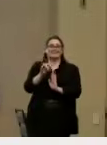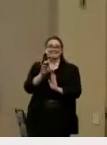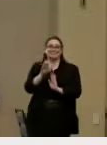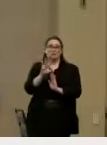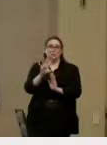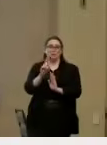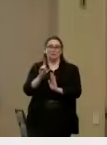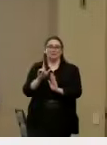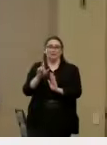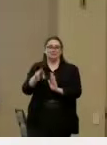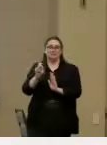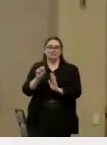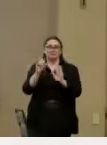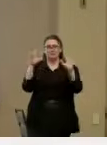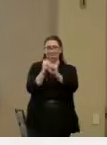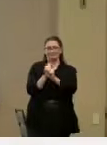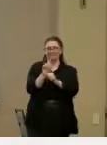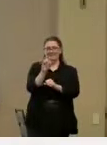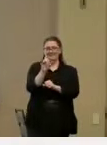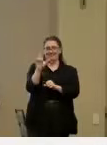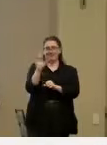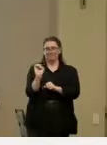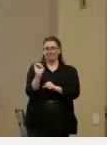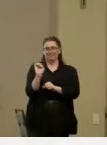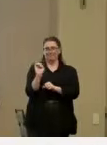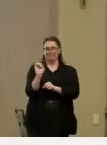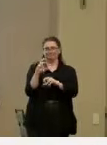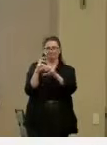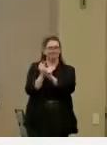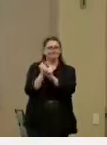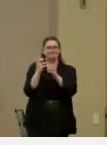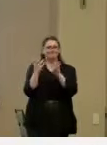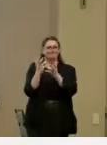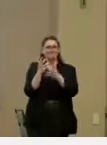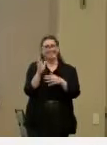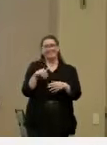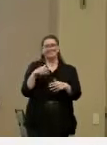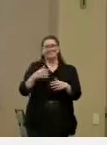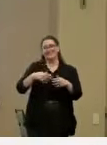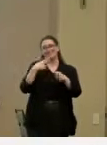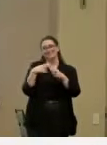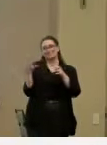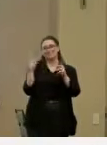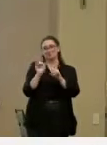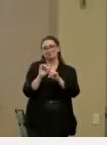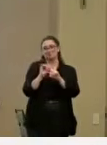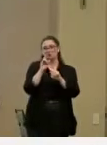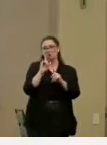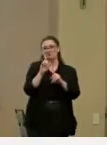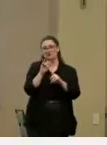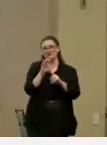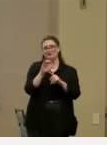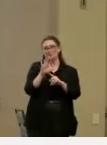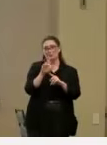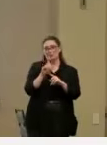So what does DLE look like? That's the slang term for discoid lupus, DLE. Again, red